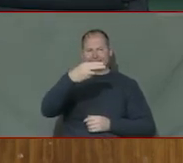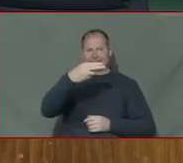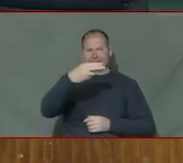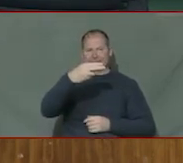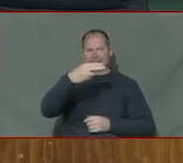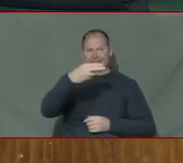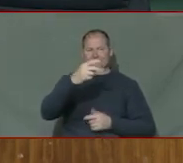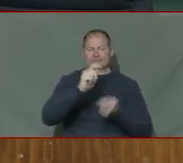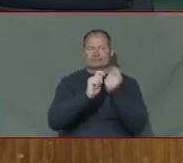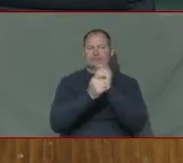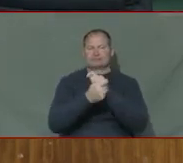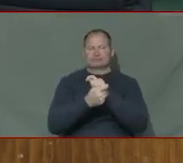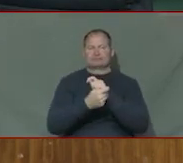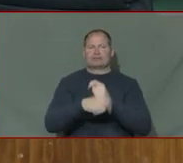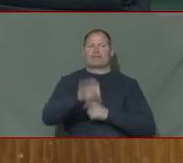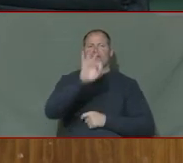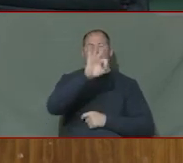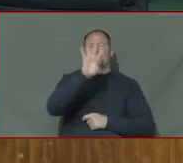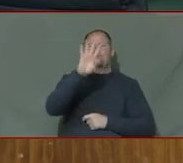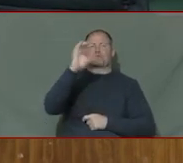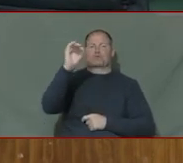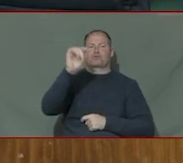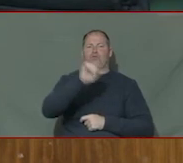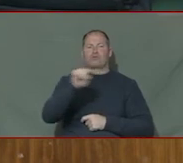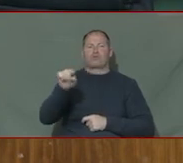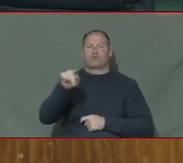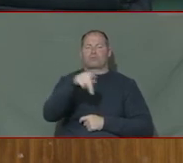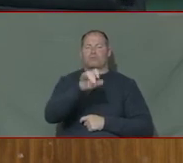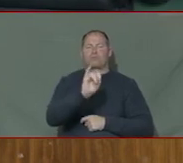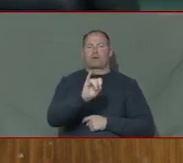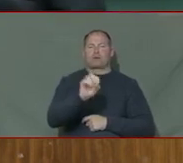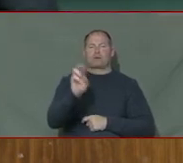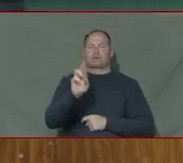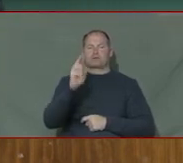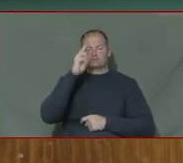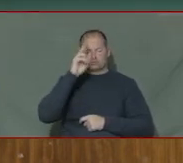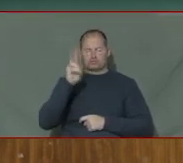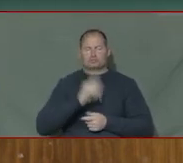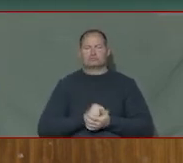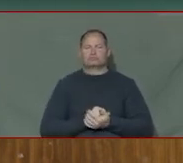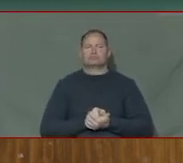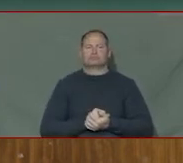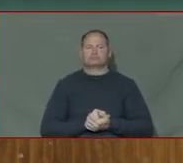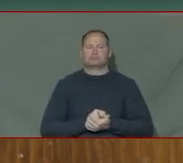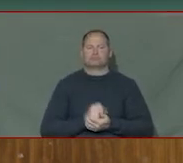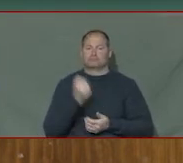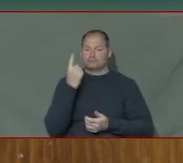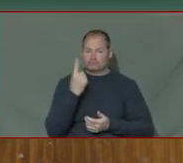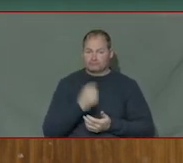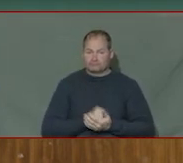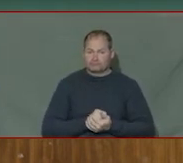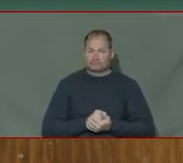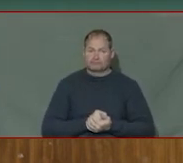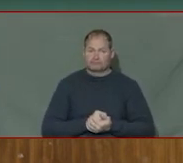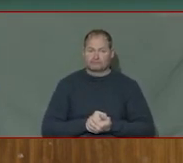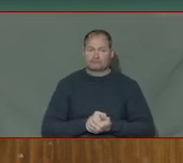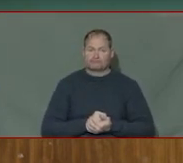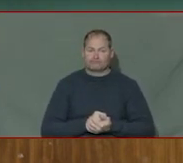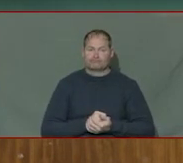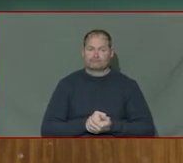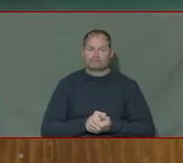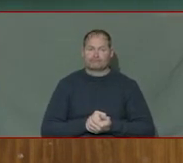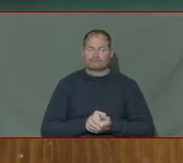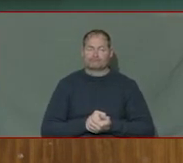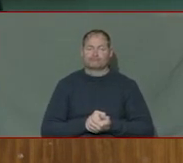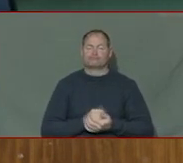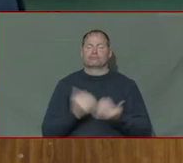with 340 over pi radius squared. People, are you with me? So now I'm going